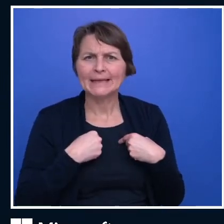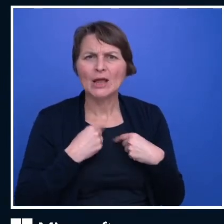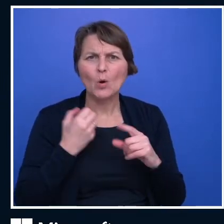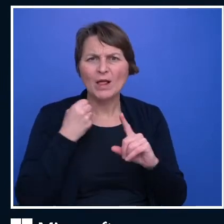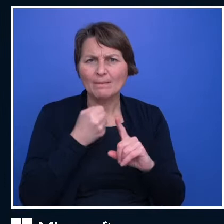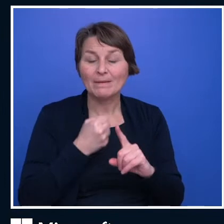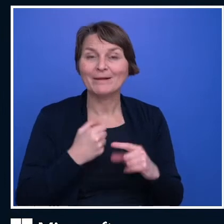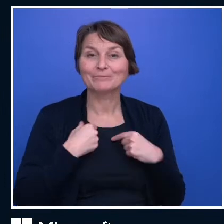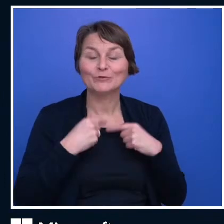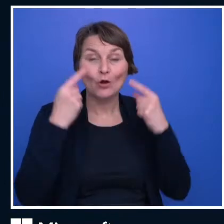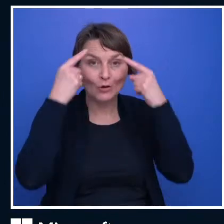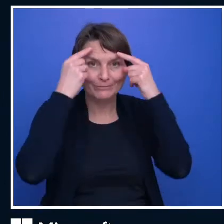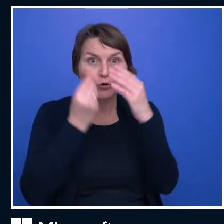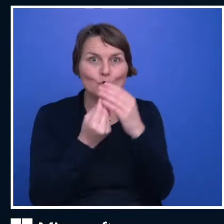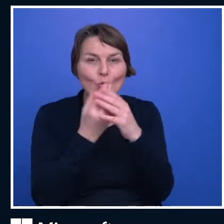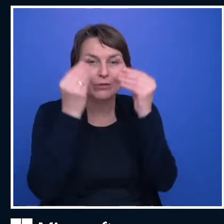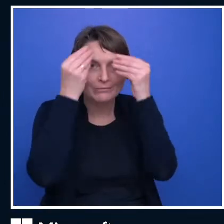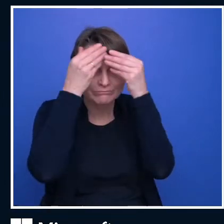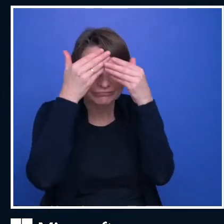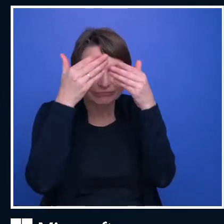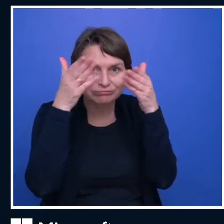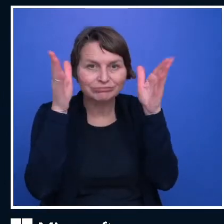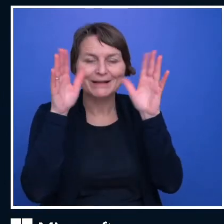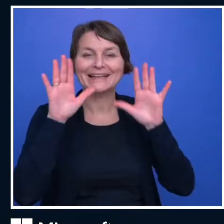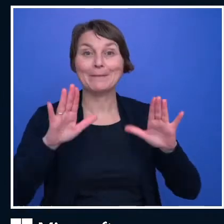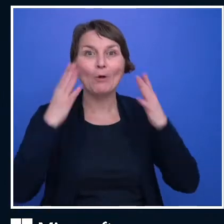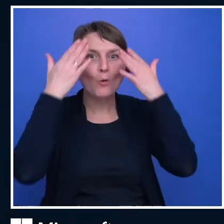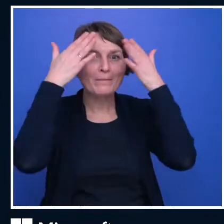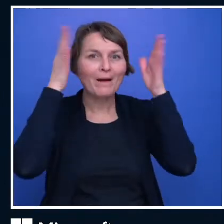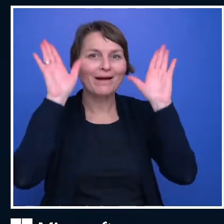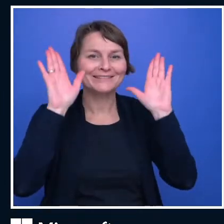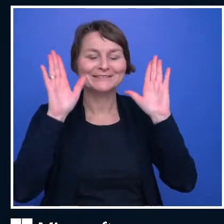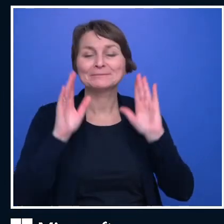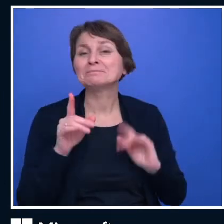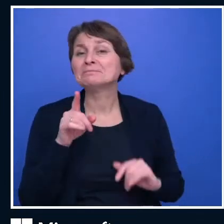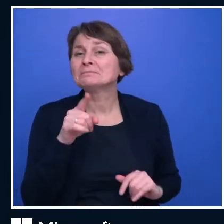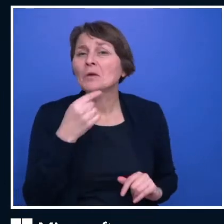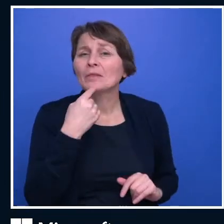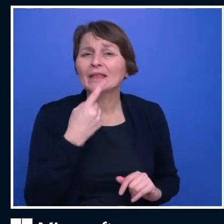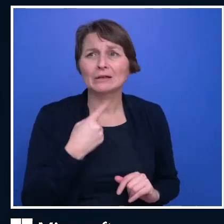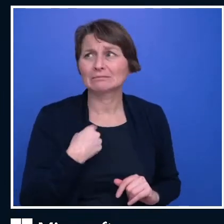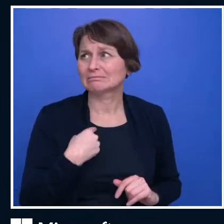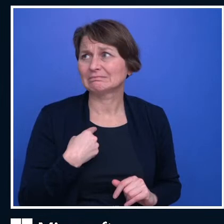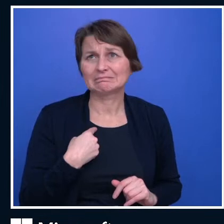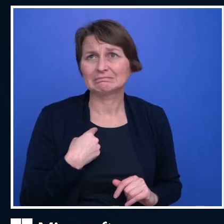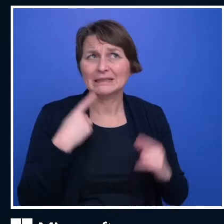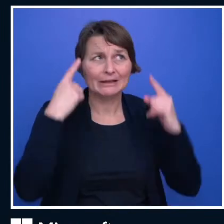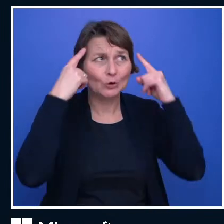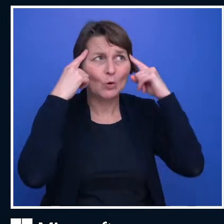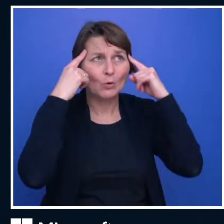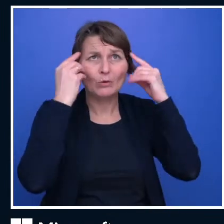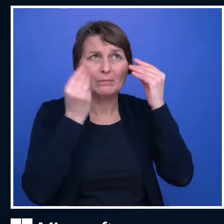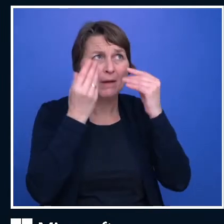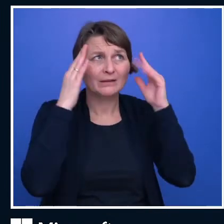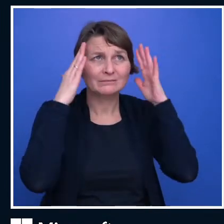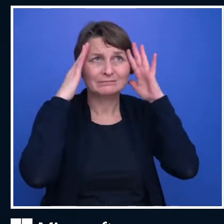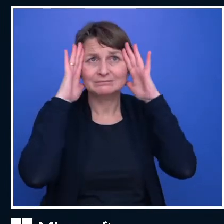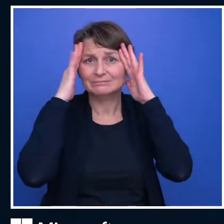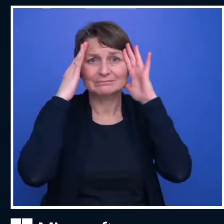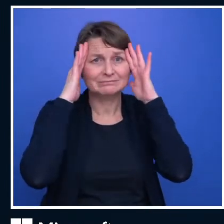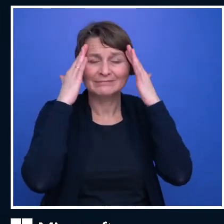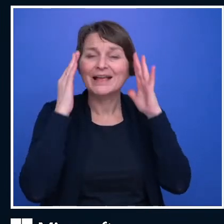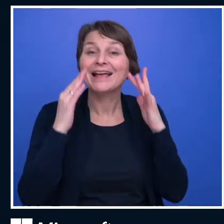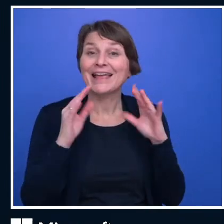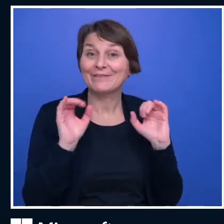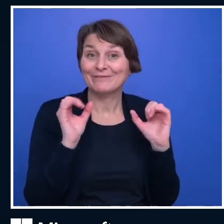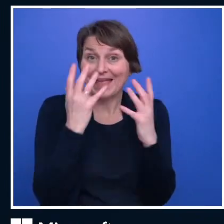really all about keeping an open mind. And even if you think maybe you don't have a growth mindset right now, having growth mindset means that you can get